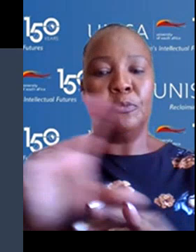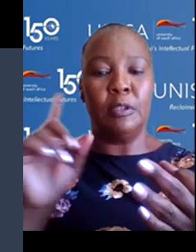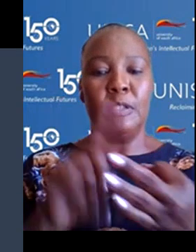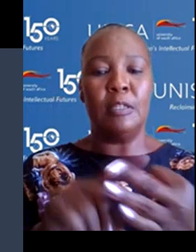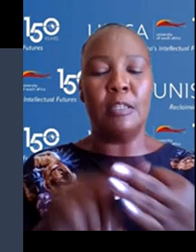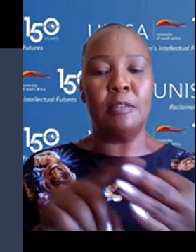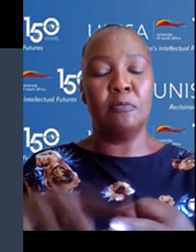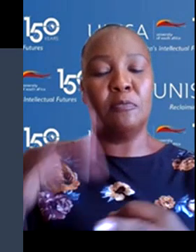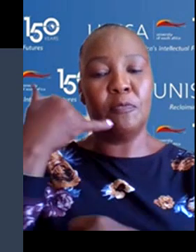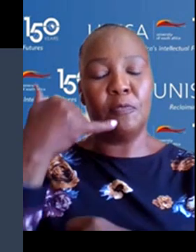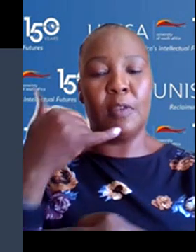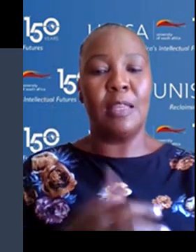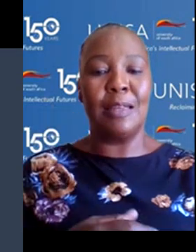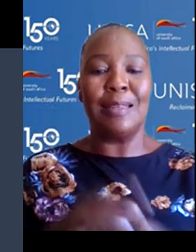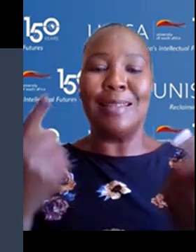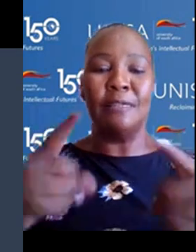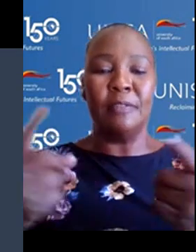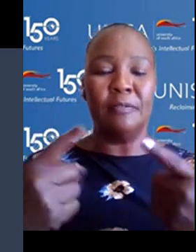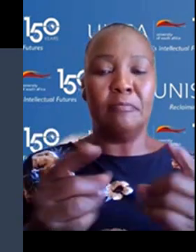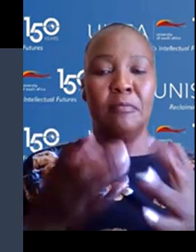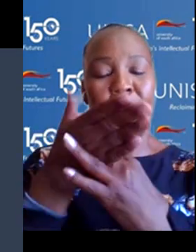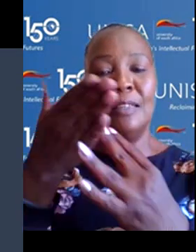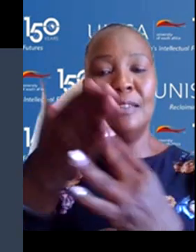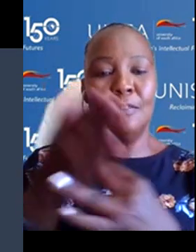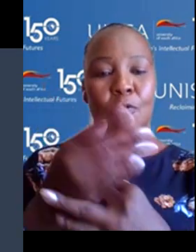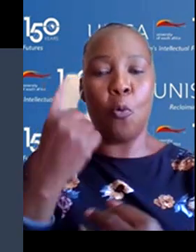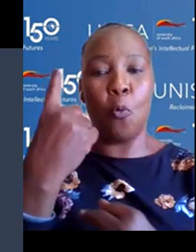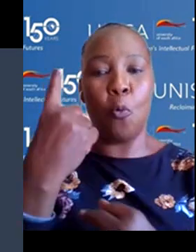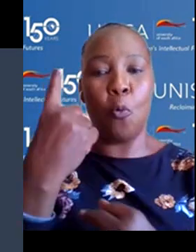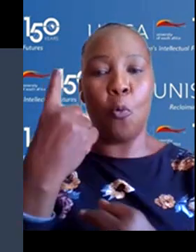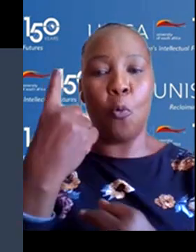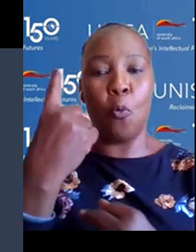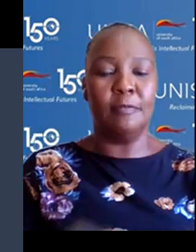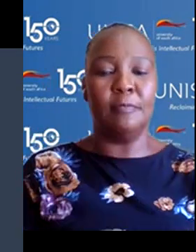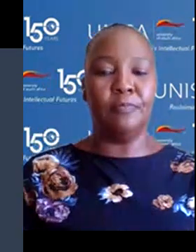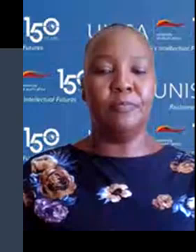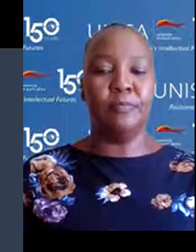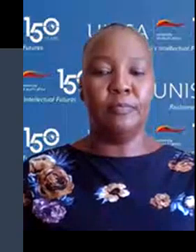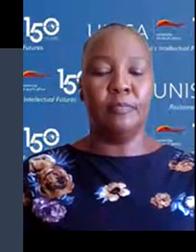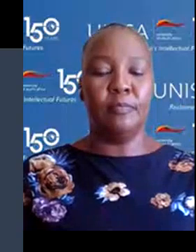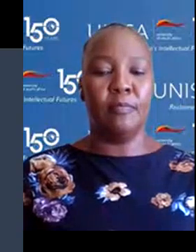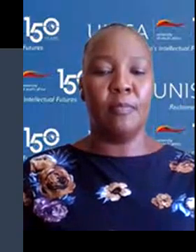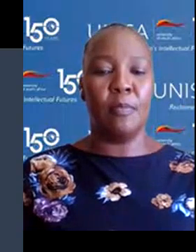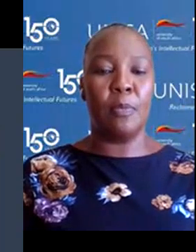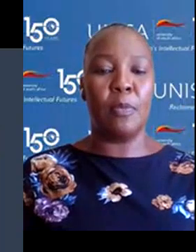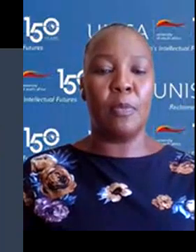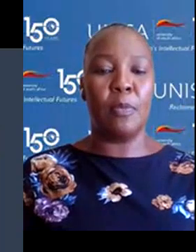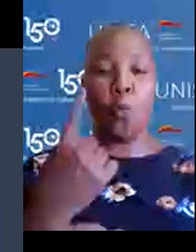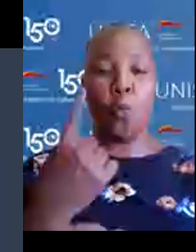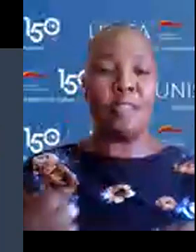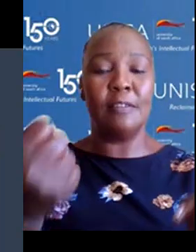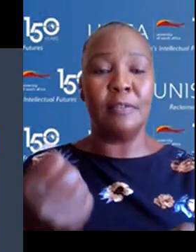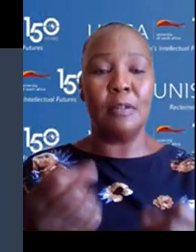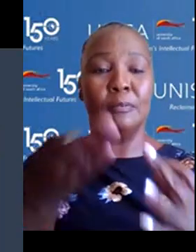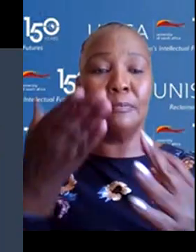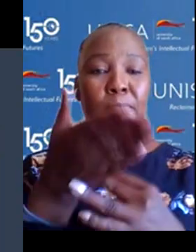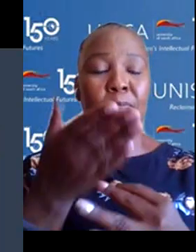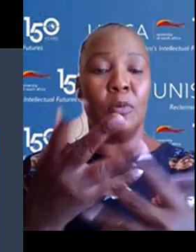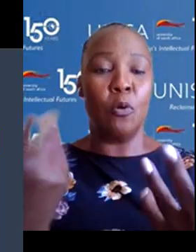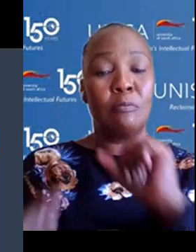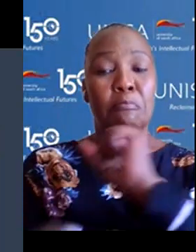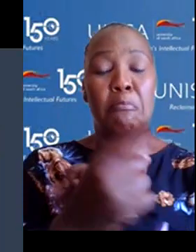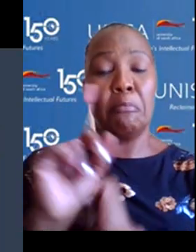the smartphone. So there are different ways to actually access your OneDrive. Okay, so OneDrive on your browser. So what's going to